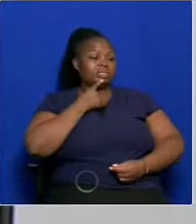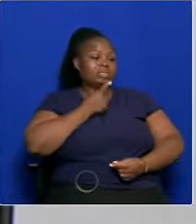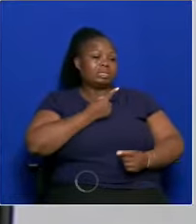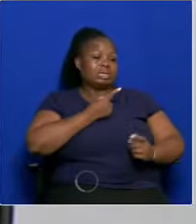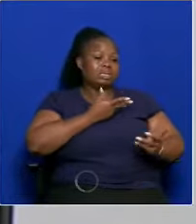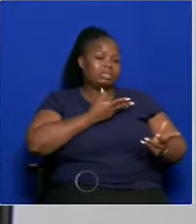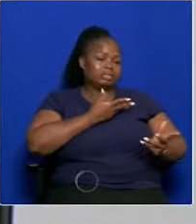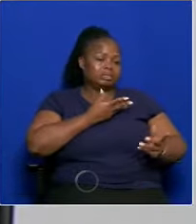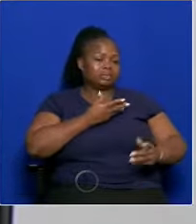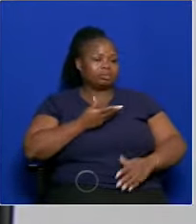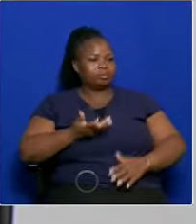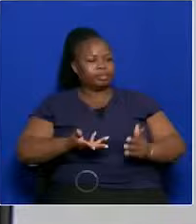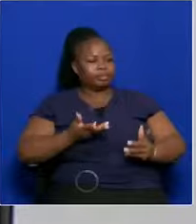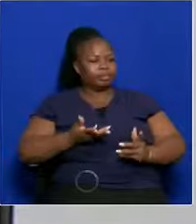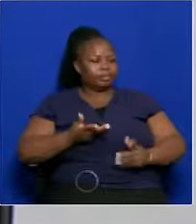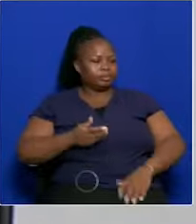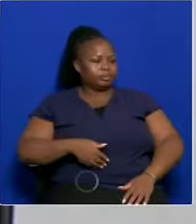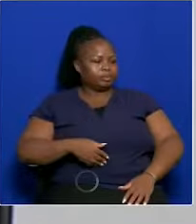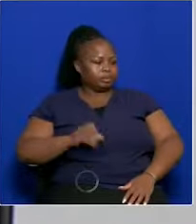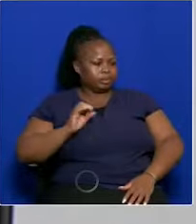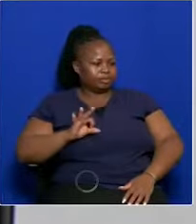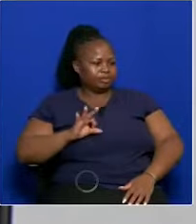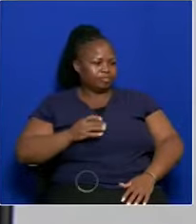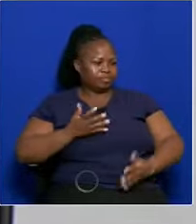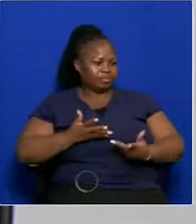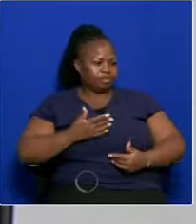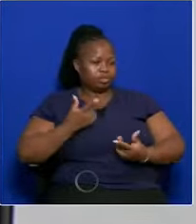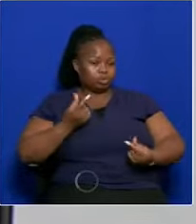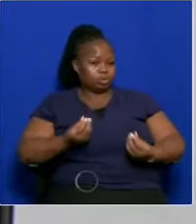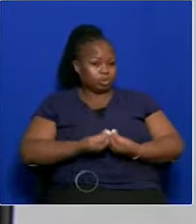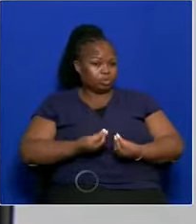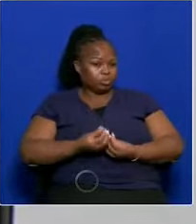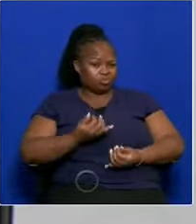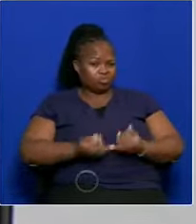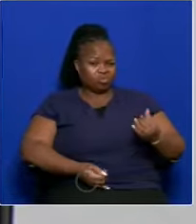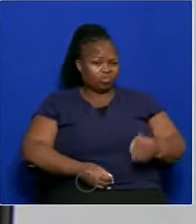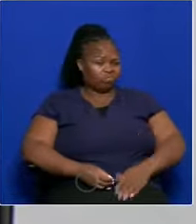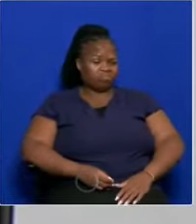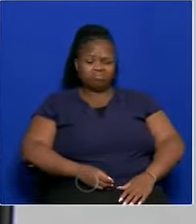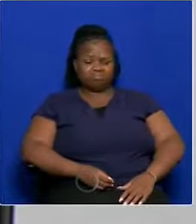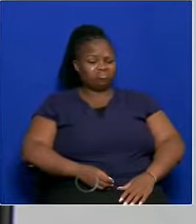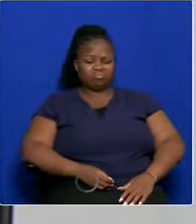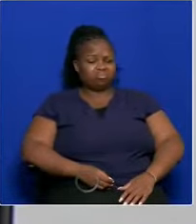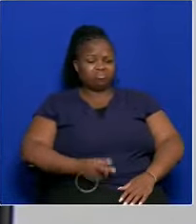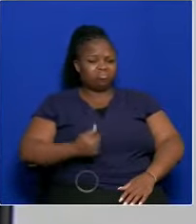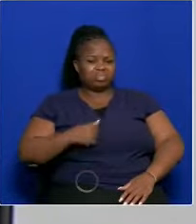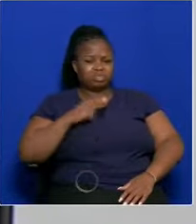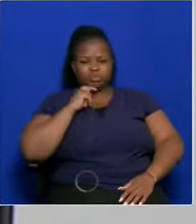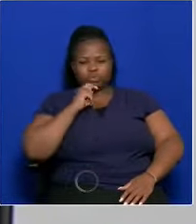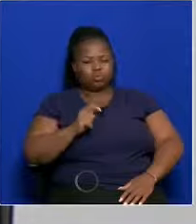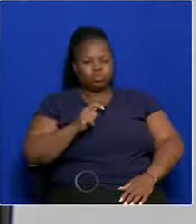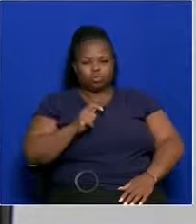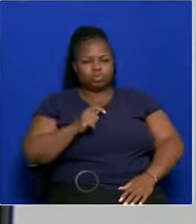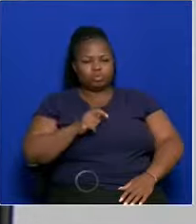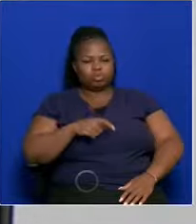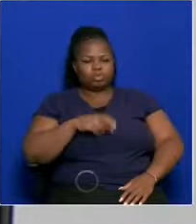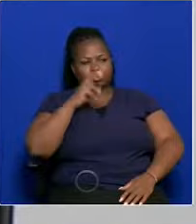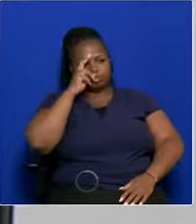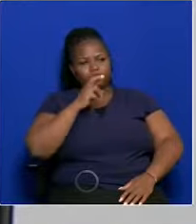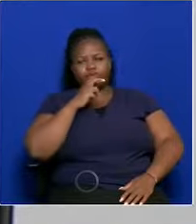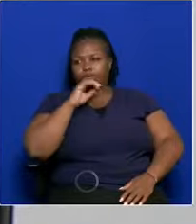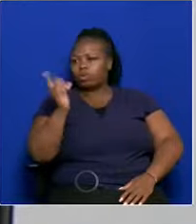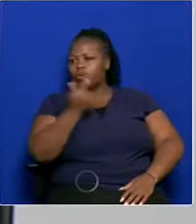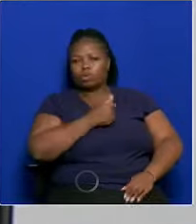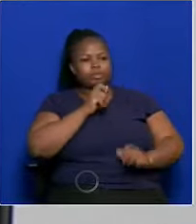that he might be doing something wrong. Other than that, I will be profiling everybody I'm meeting,